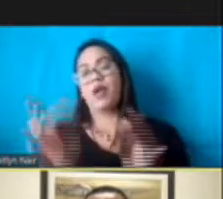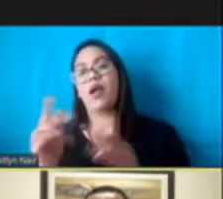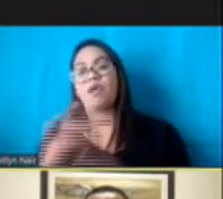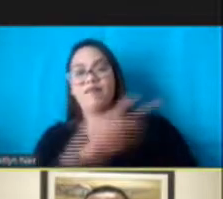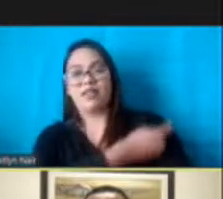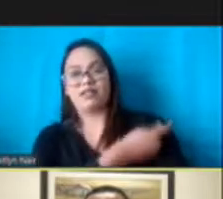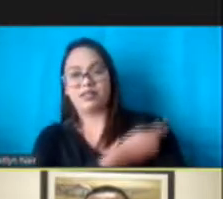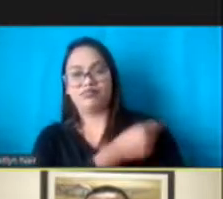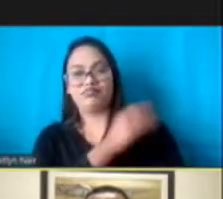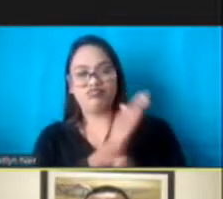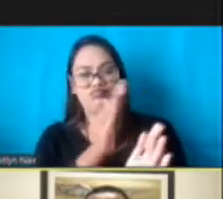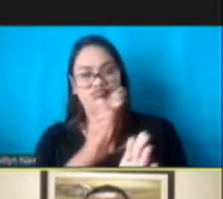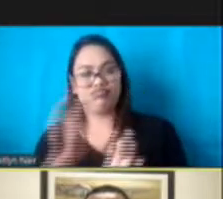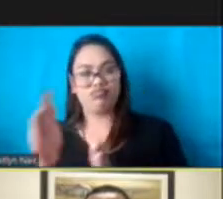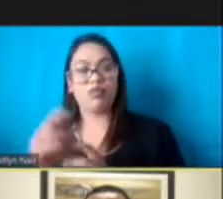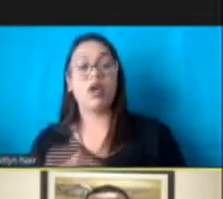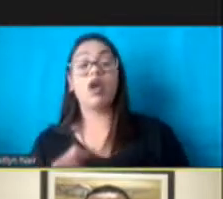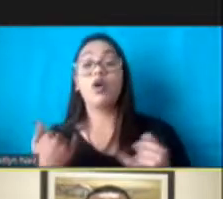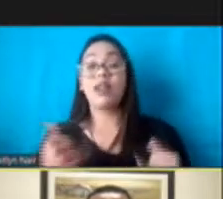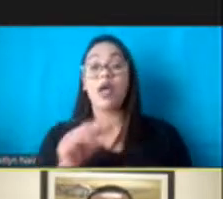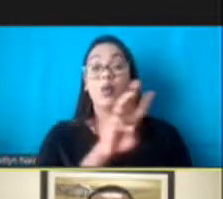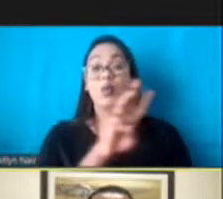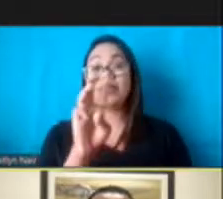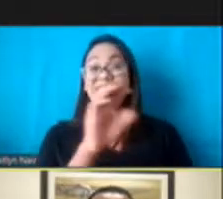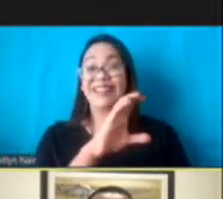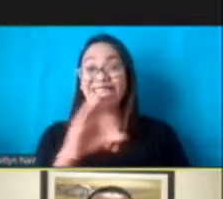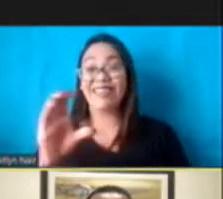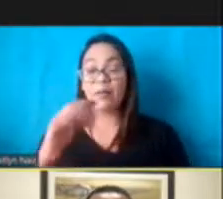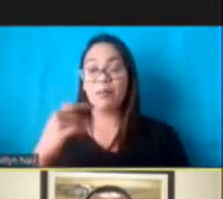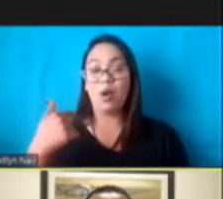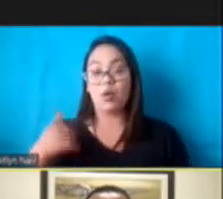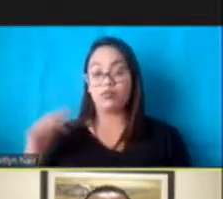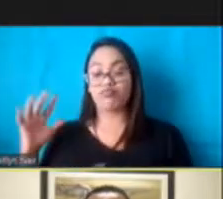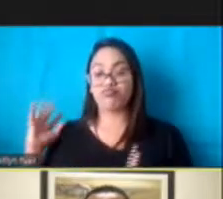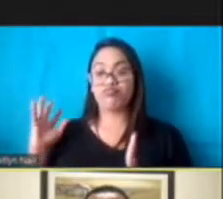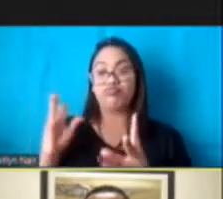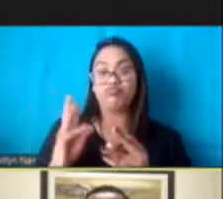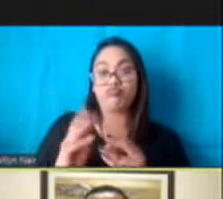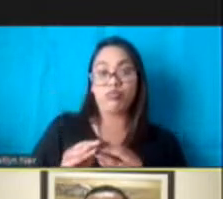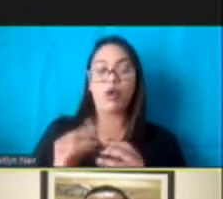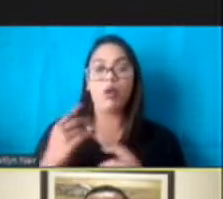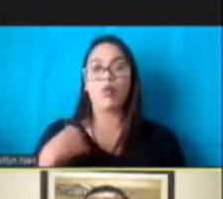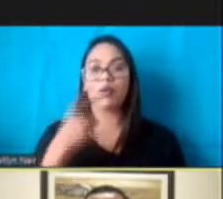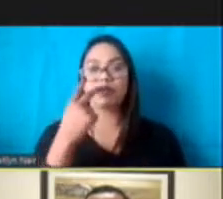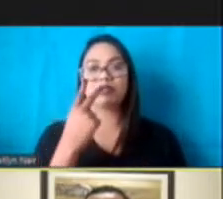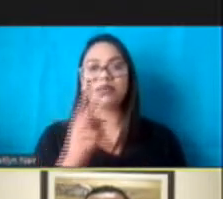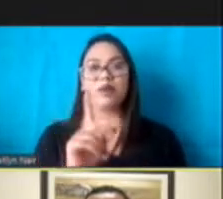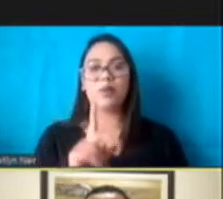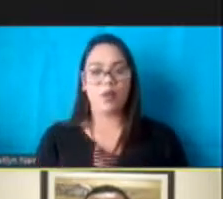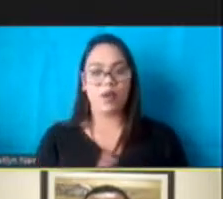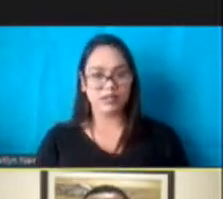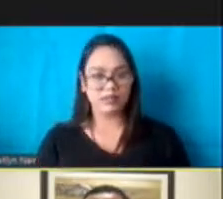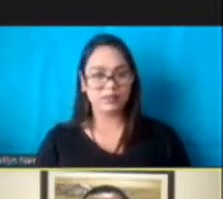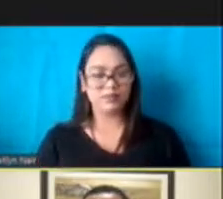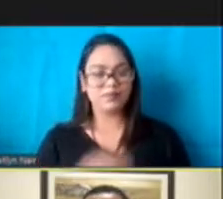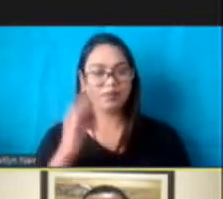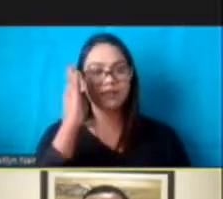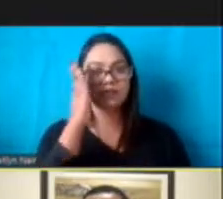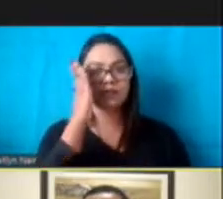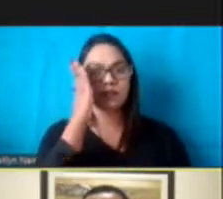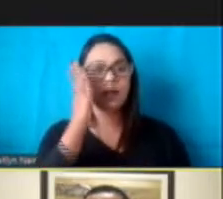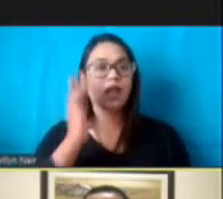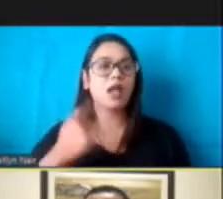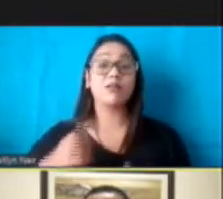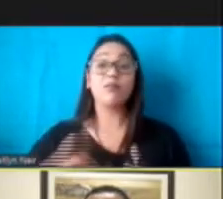What we've been doing in the Western Cape ever since the start is doing our overlay of all our key markers. And it's very important to just point